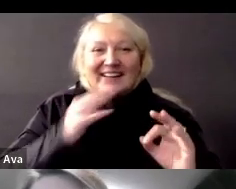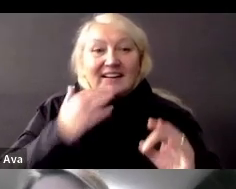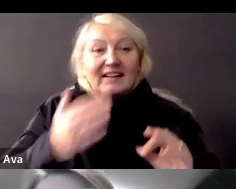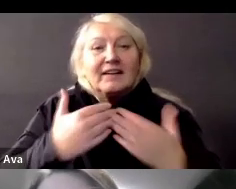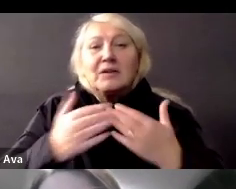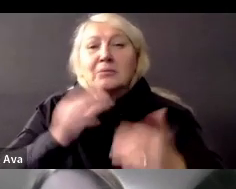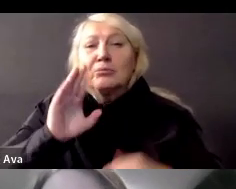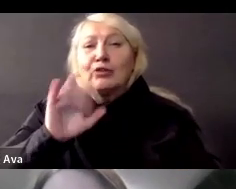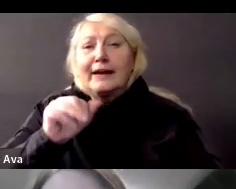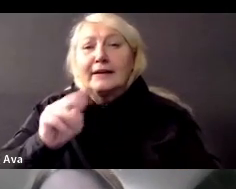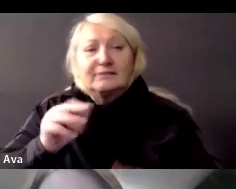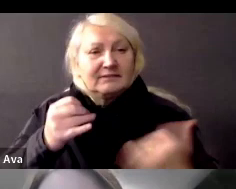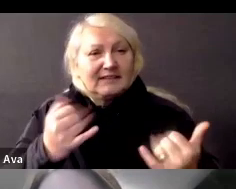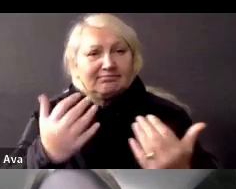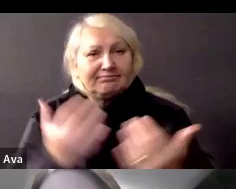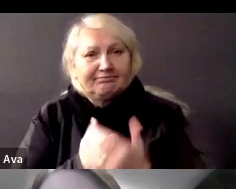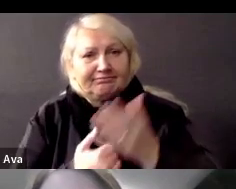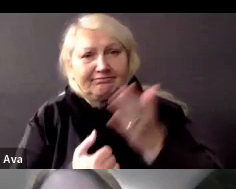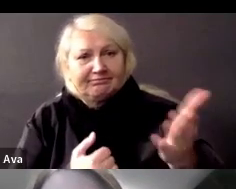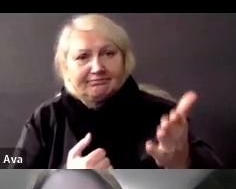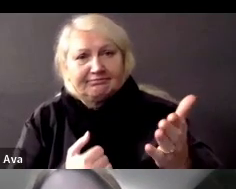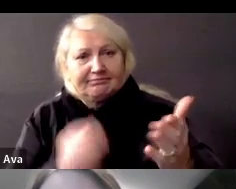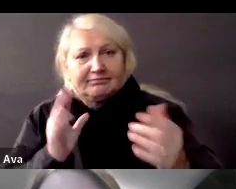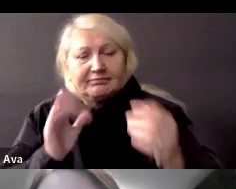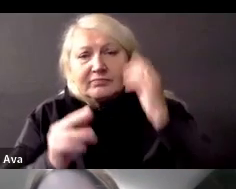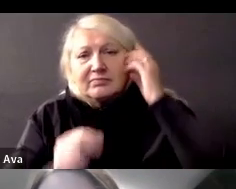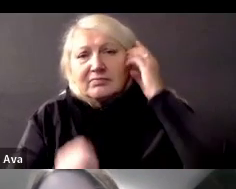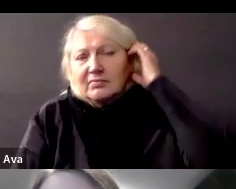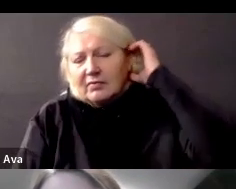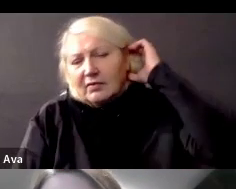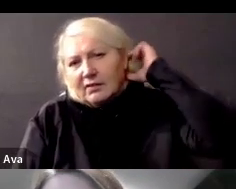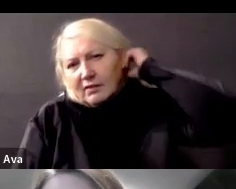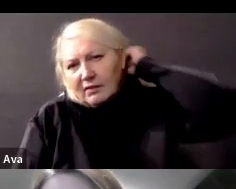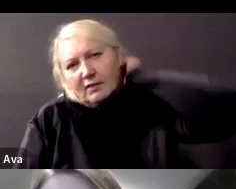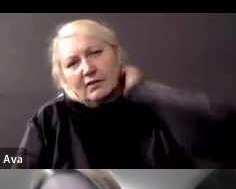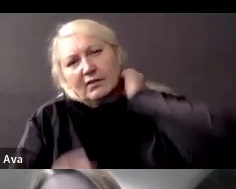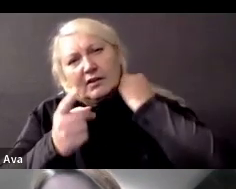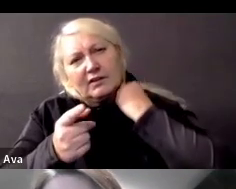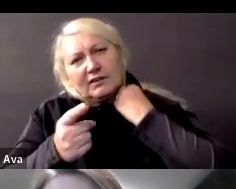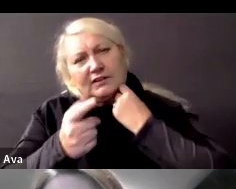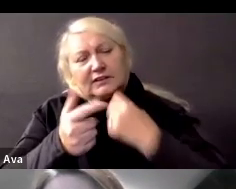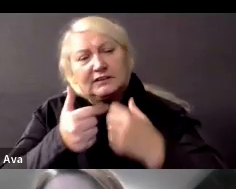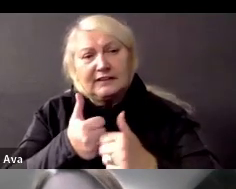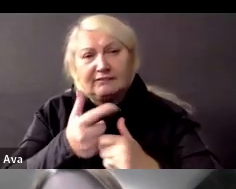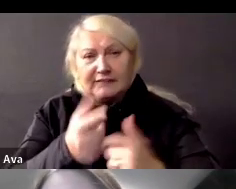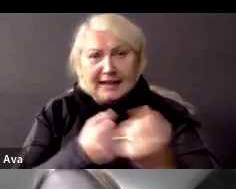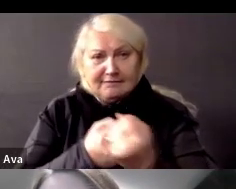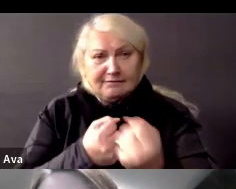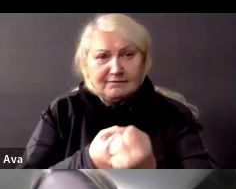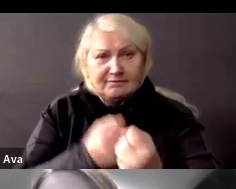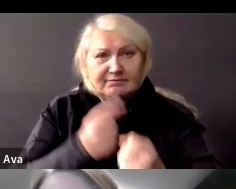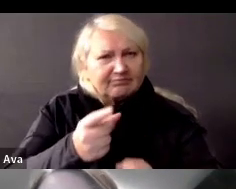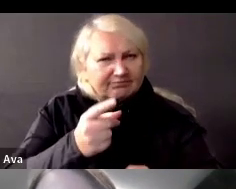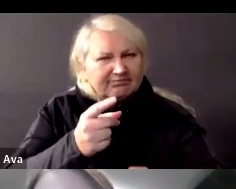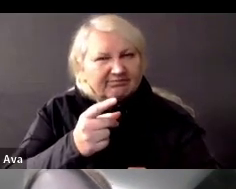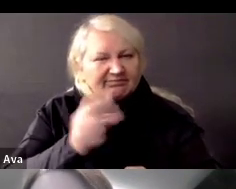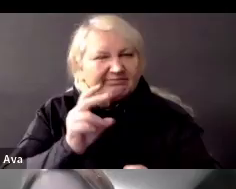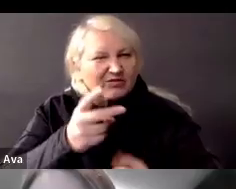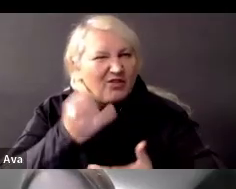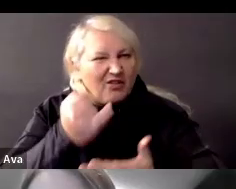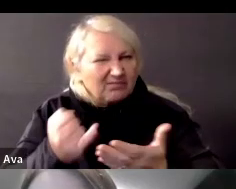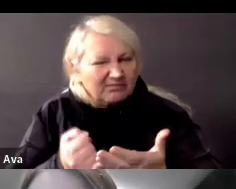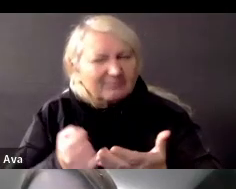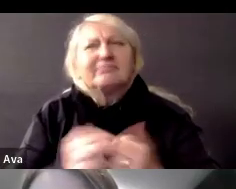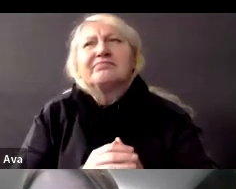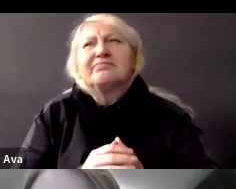Brienne, we will go to you now. So you are an advocate and artist. How do you think your work